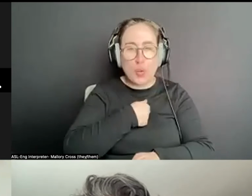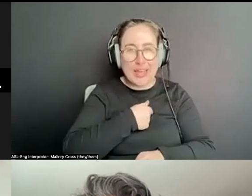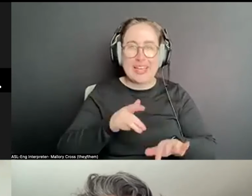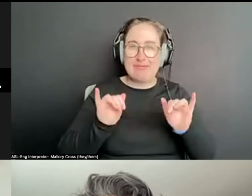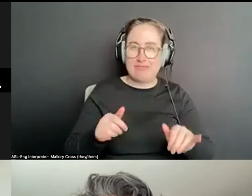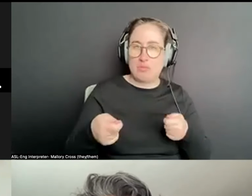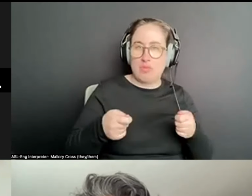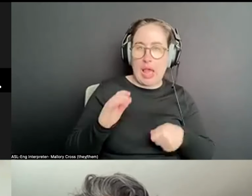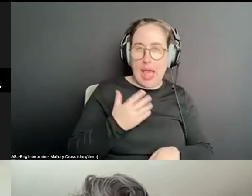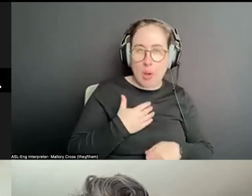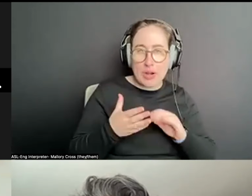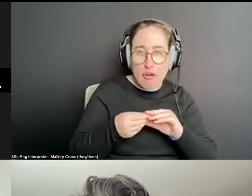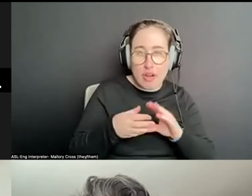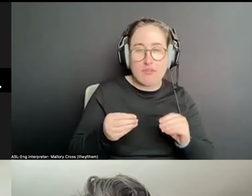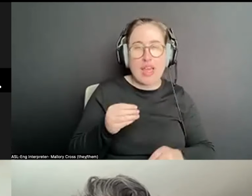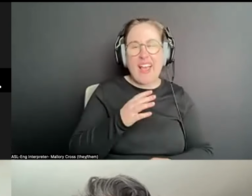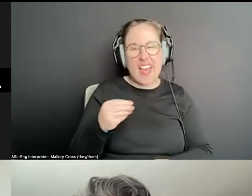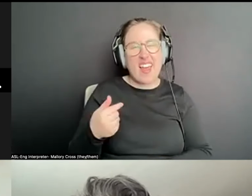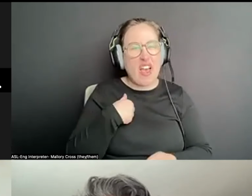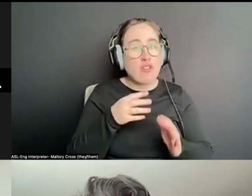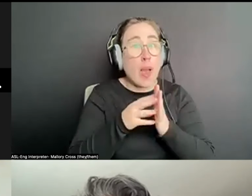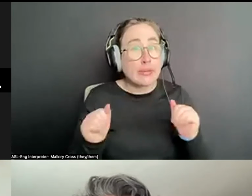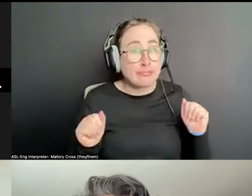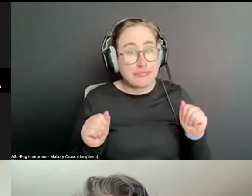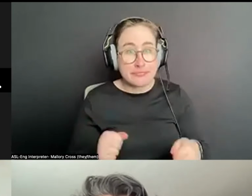our narrative and have a copy.